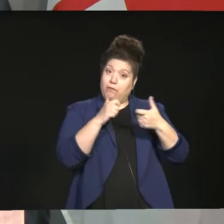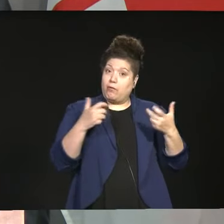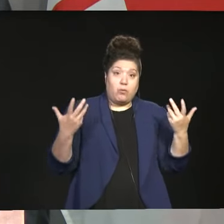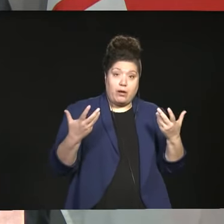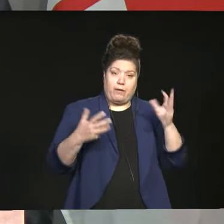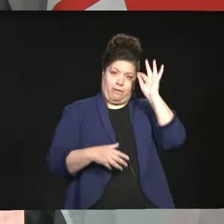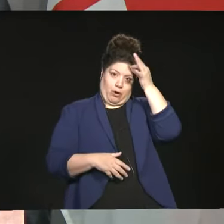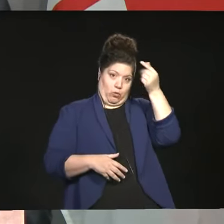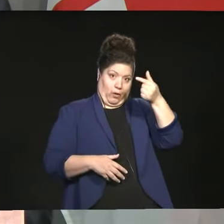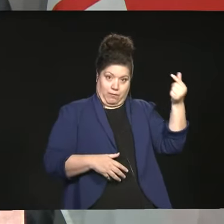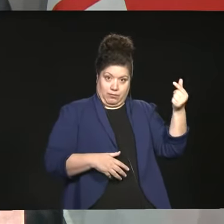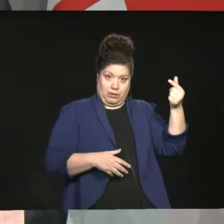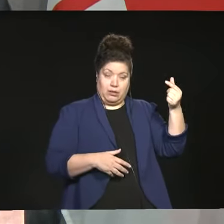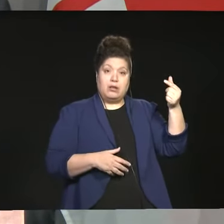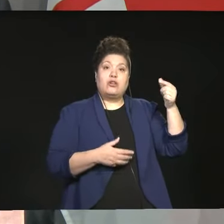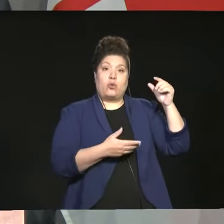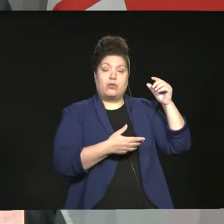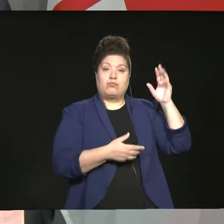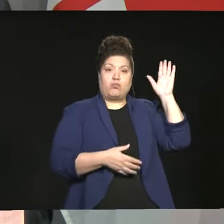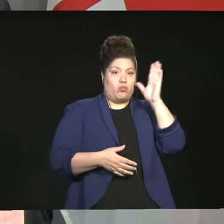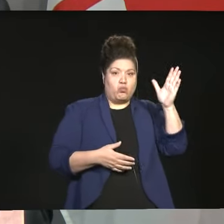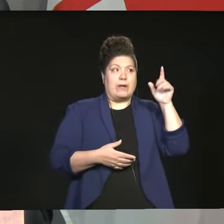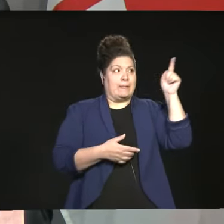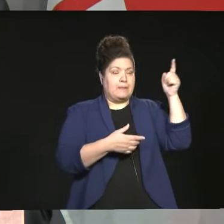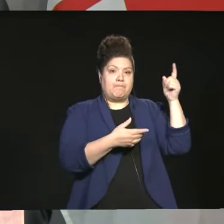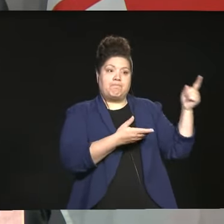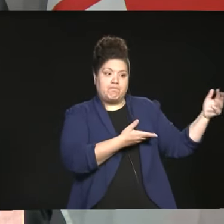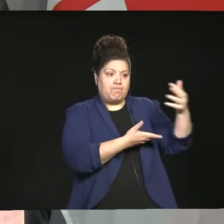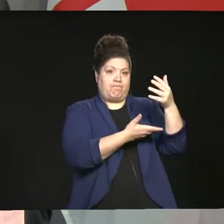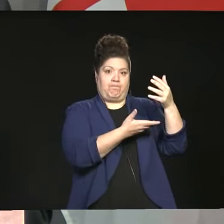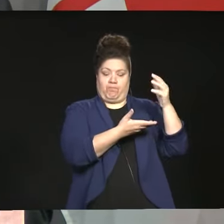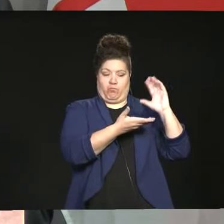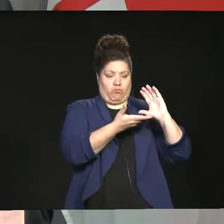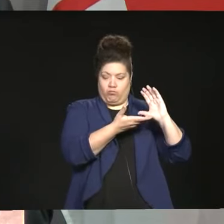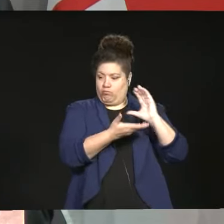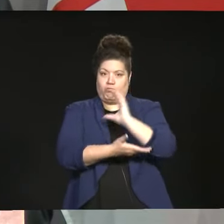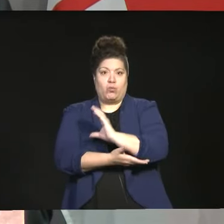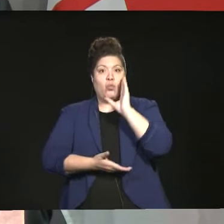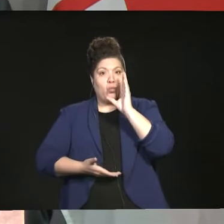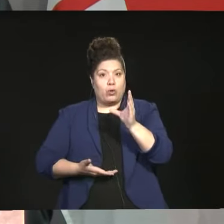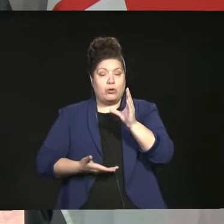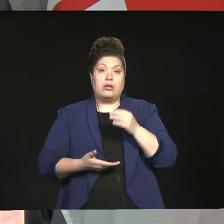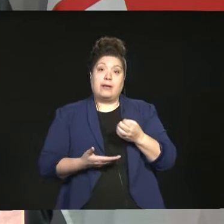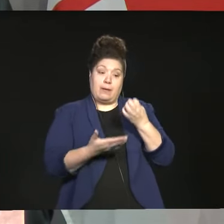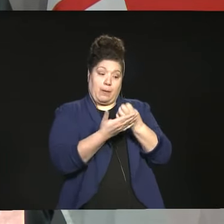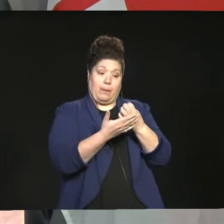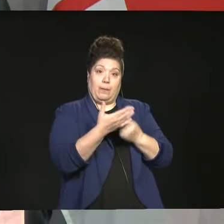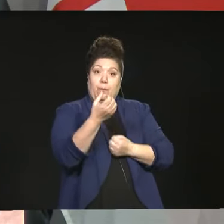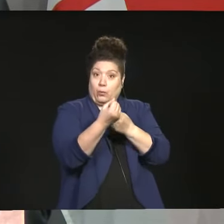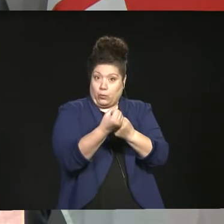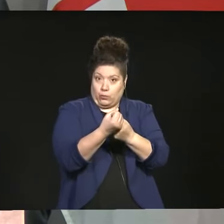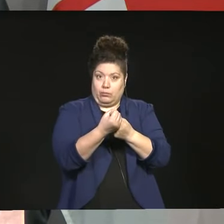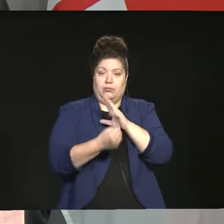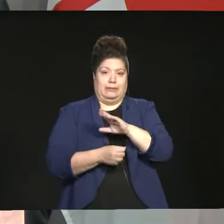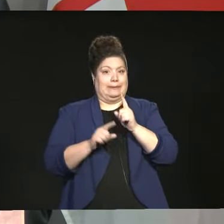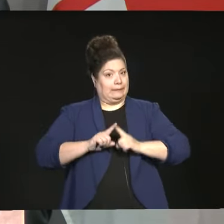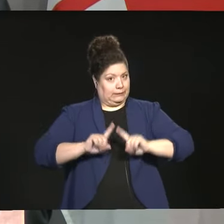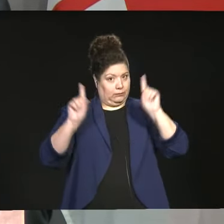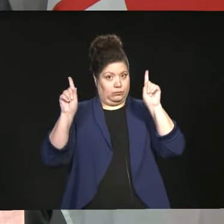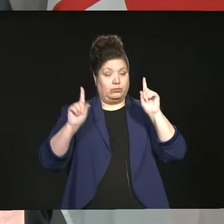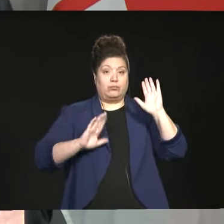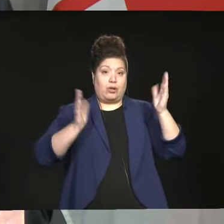estimates in terms of the kind of economic support that we're giving are significantly different than they were last week. So rather than